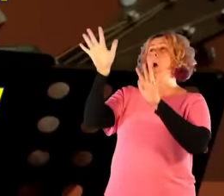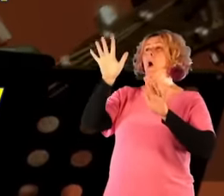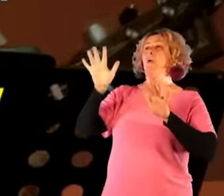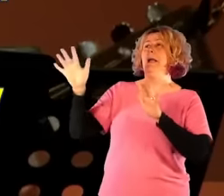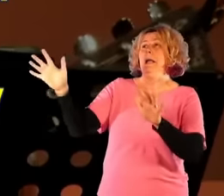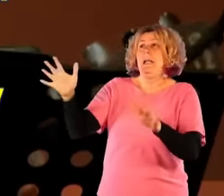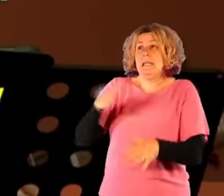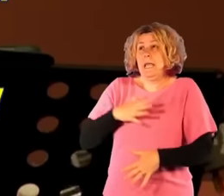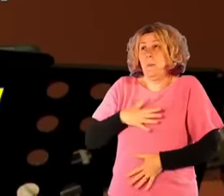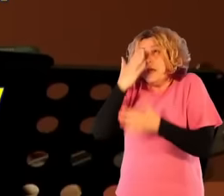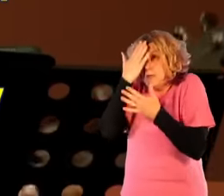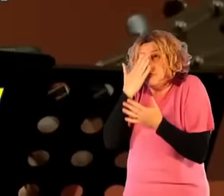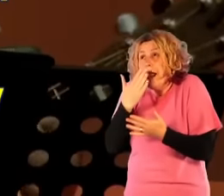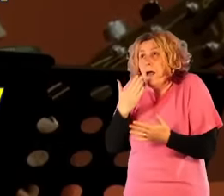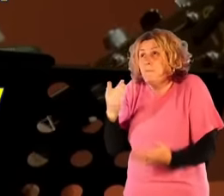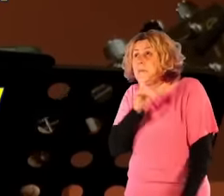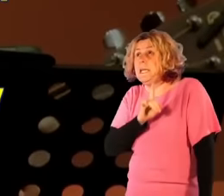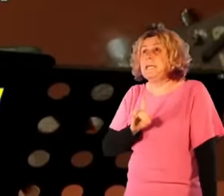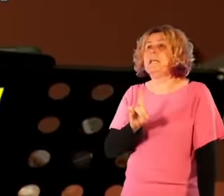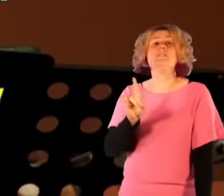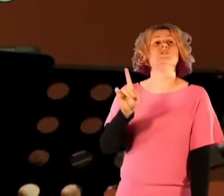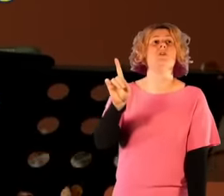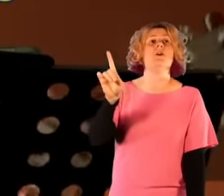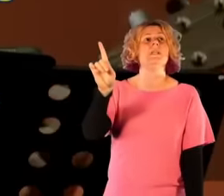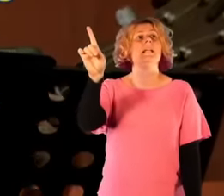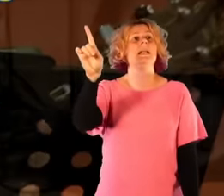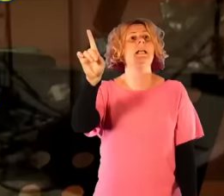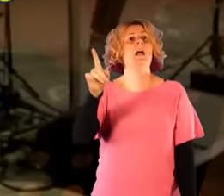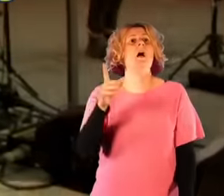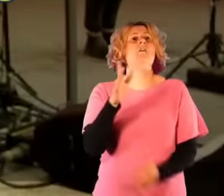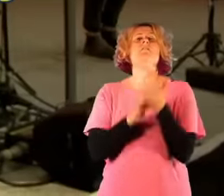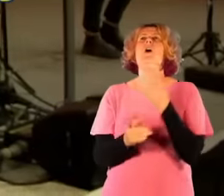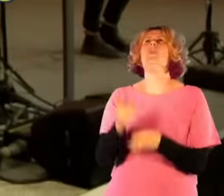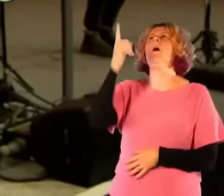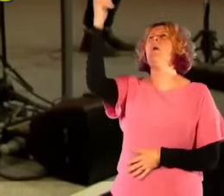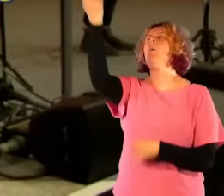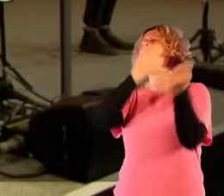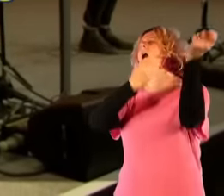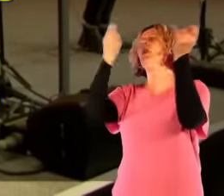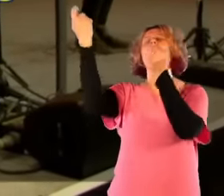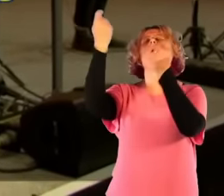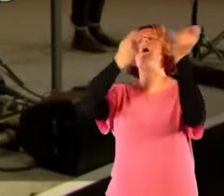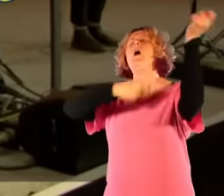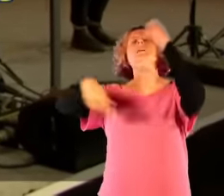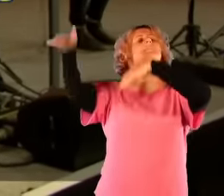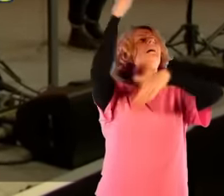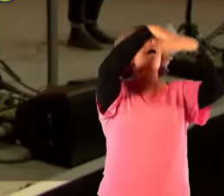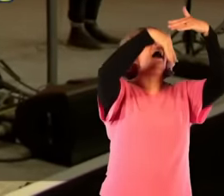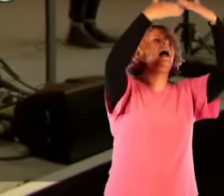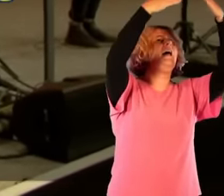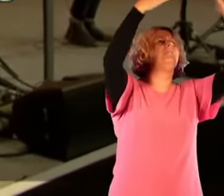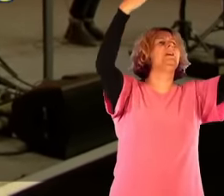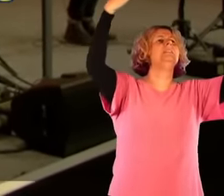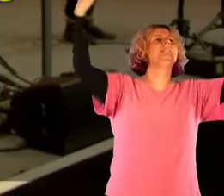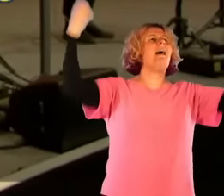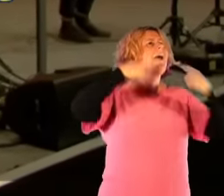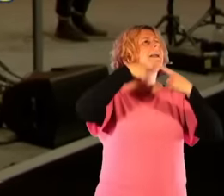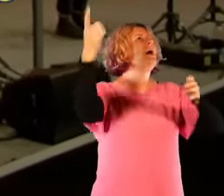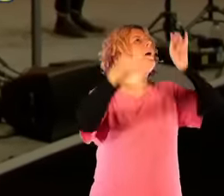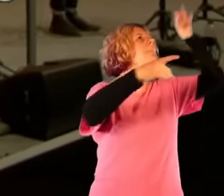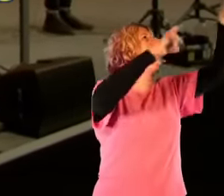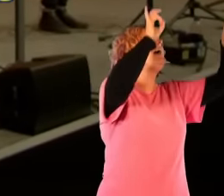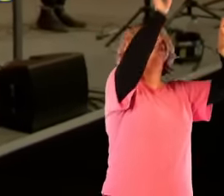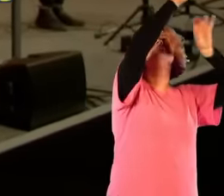and glory, yet with confidence draw near. For the one who holds the heavens